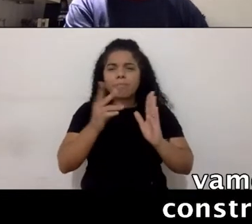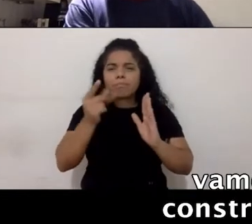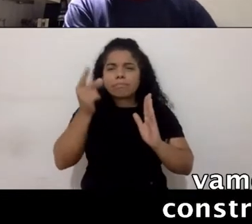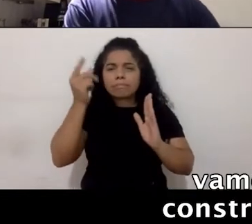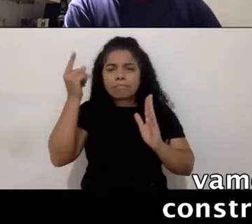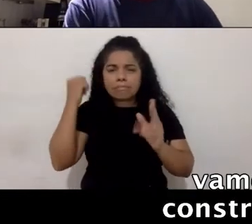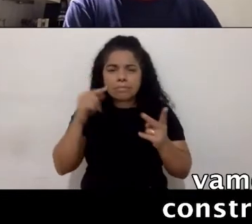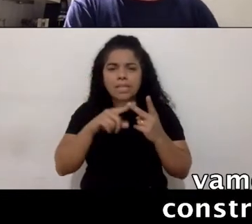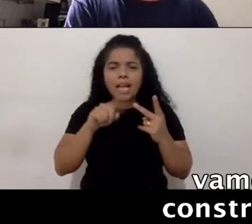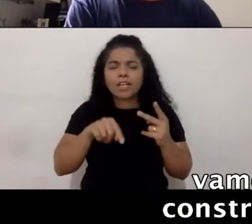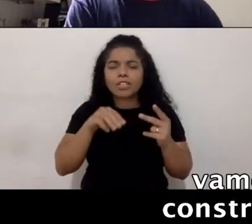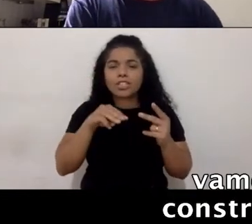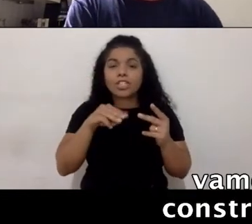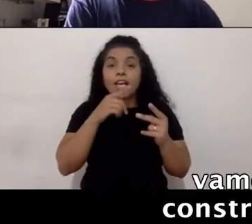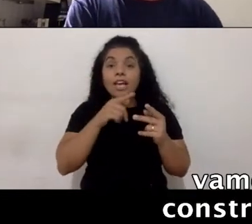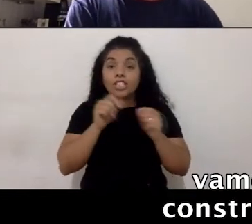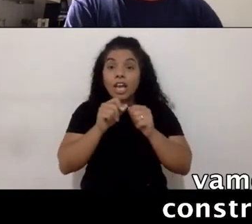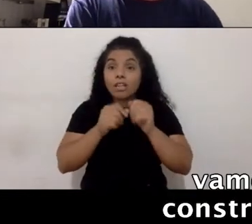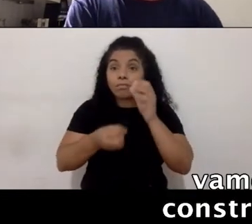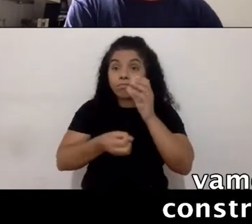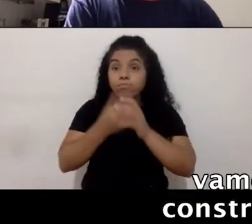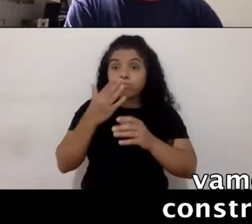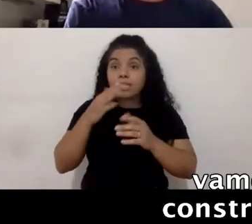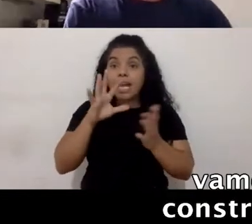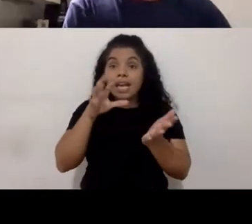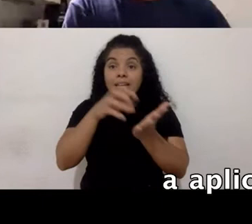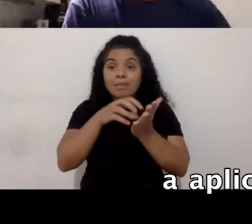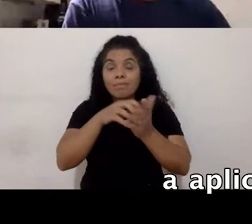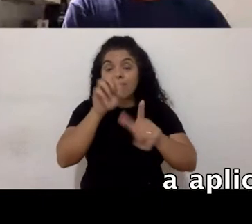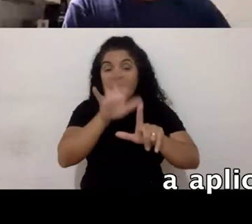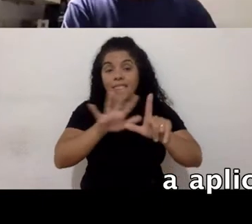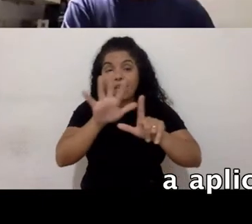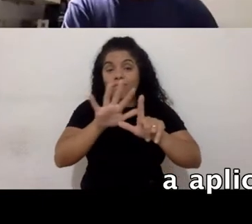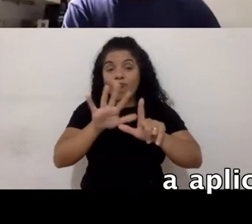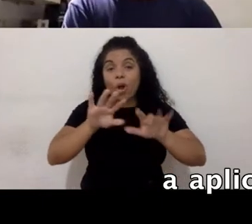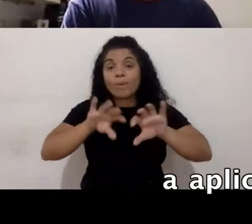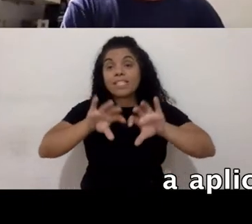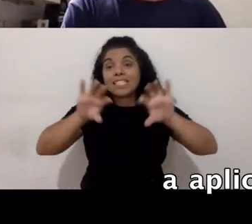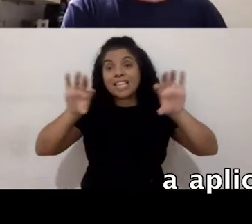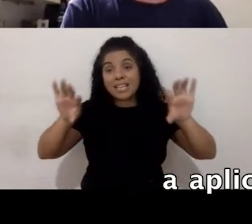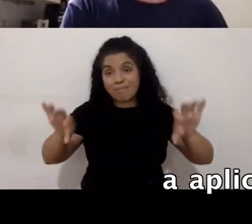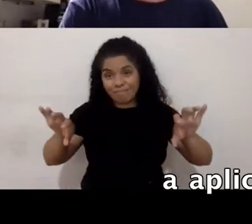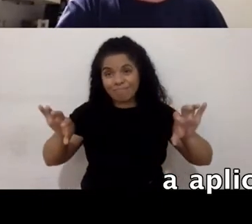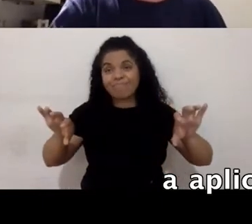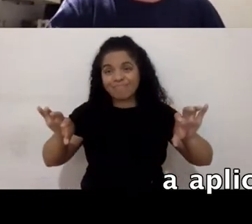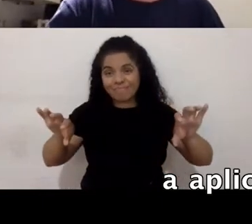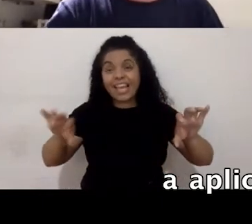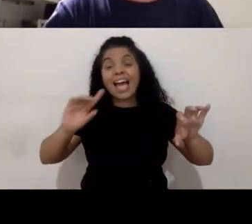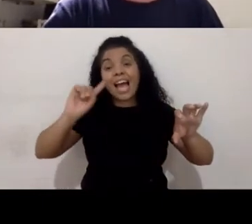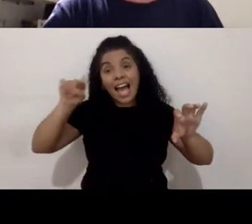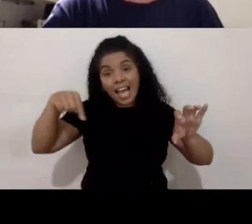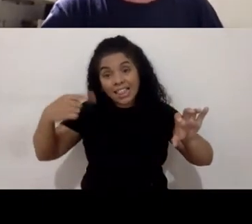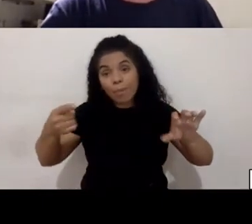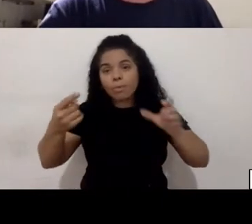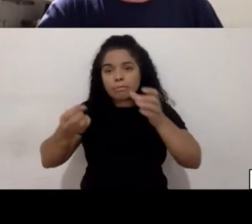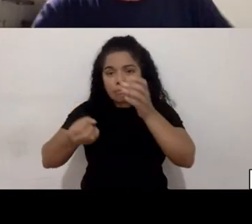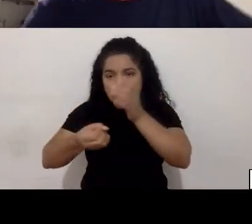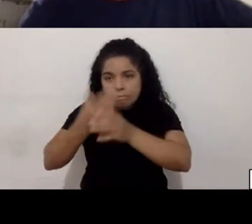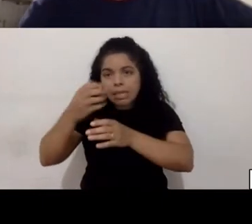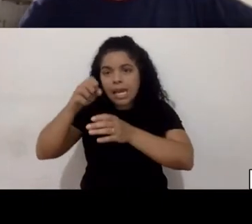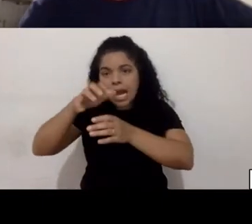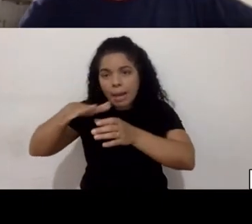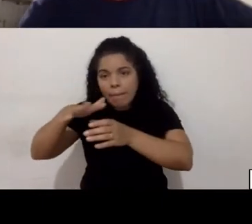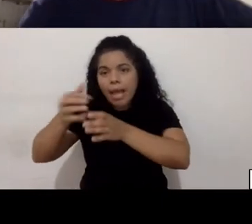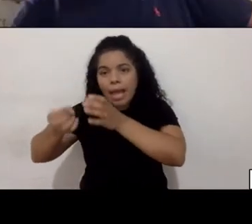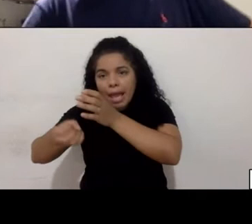to build infrastructure, we're going to build environments, and that later on the application will just be deployed into those environments. This tends to